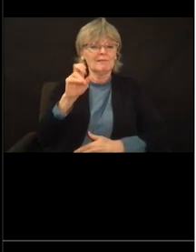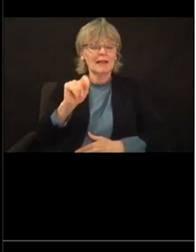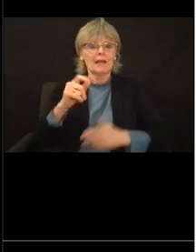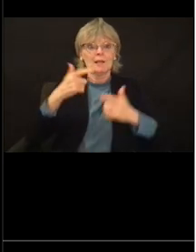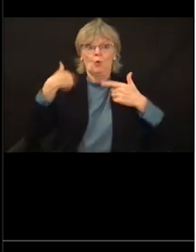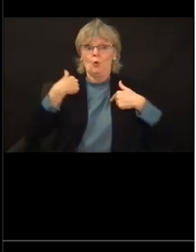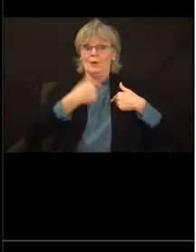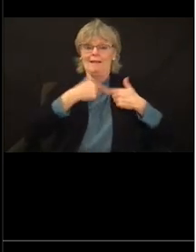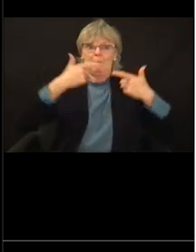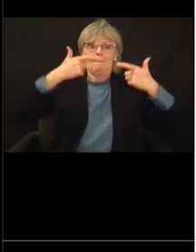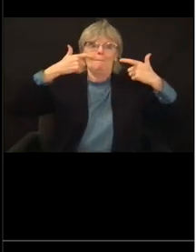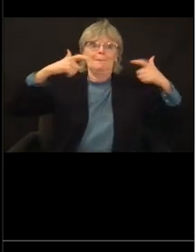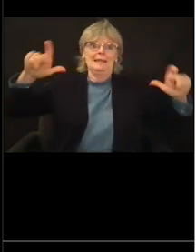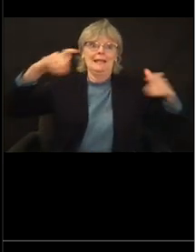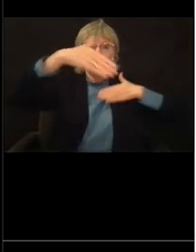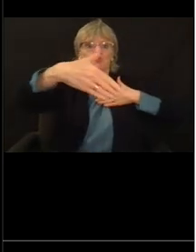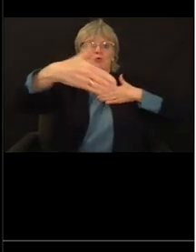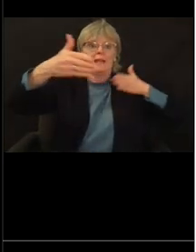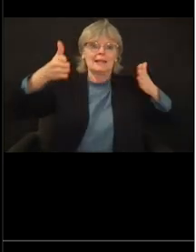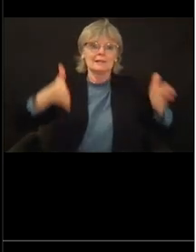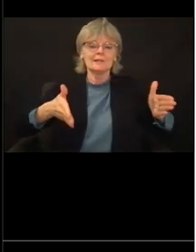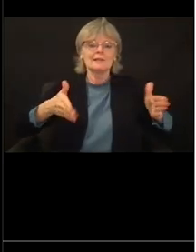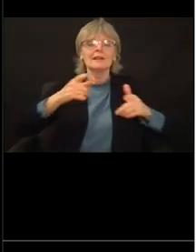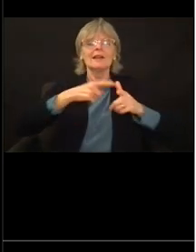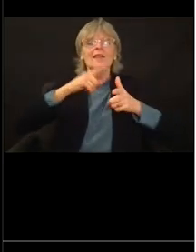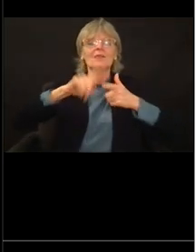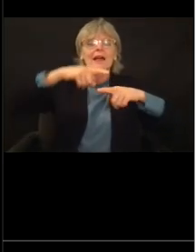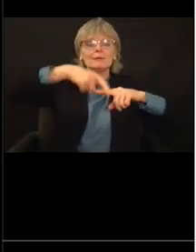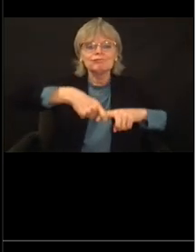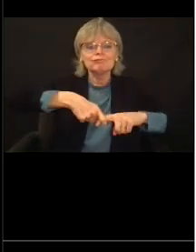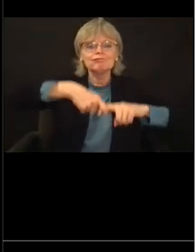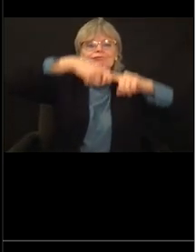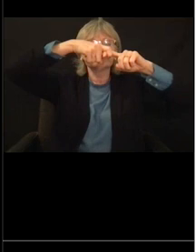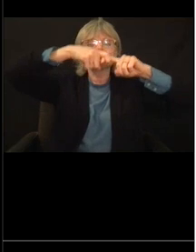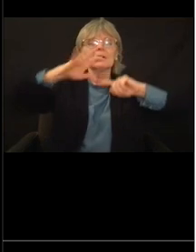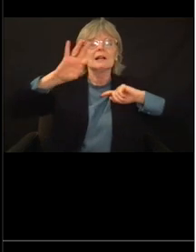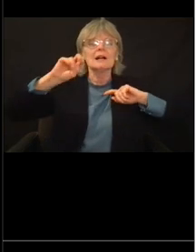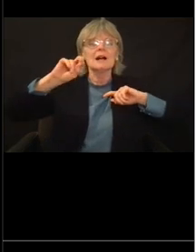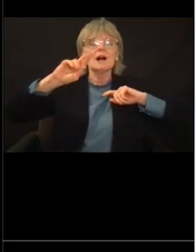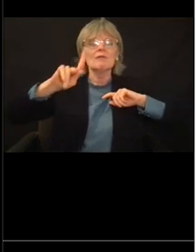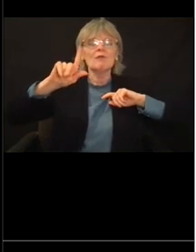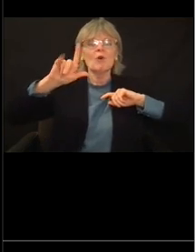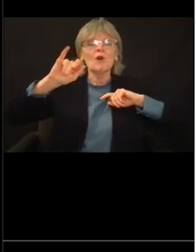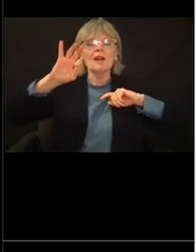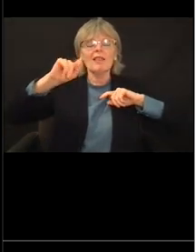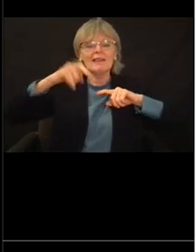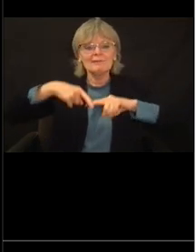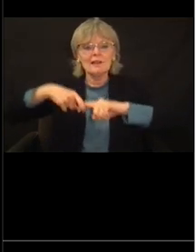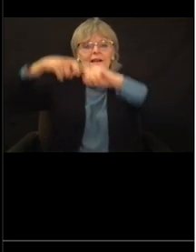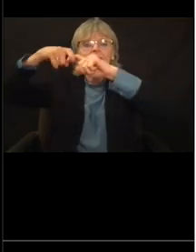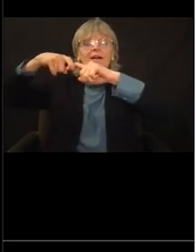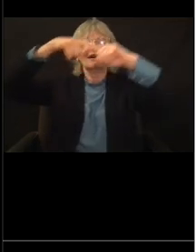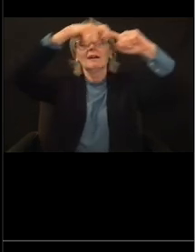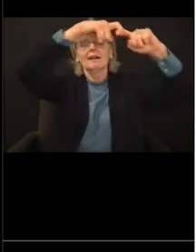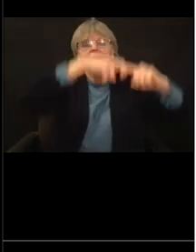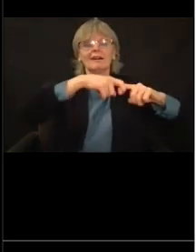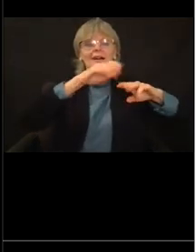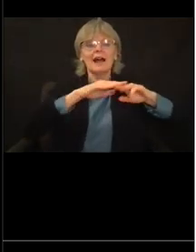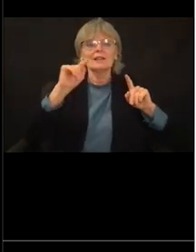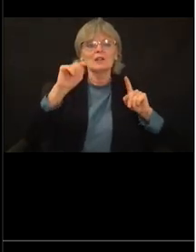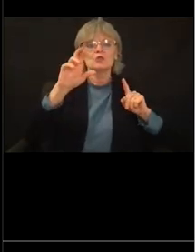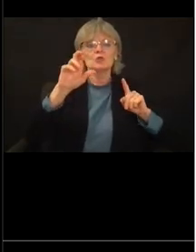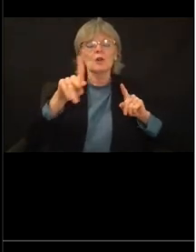seals. And then we had to get a forklift here. They had to put the forklift onto the truck. The truck had to drive to the airport, which